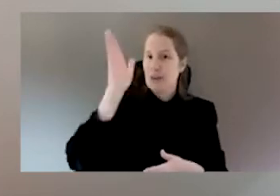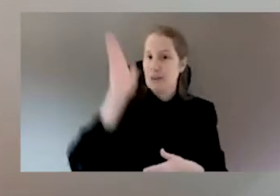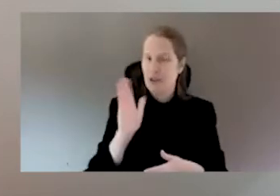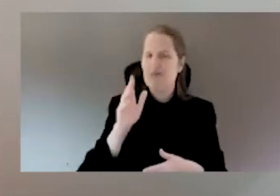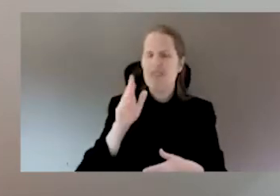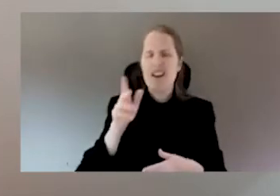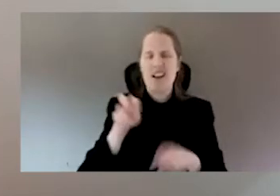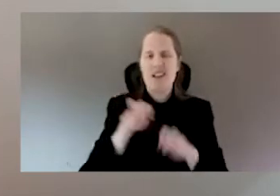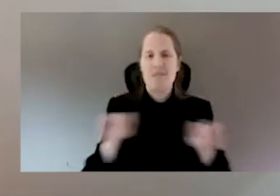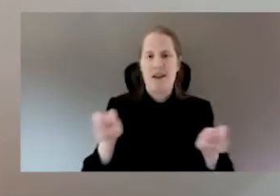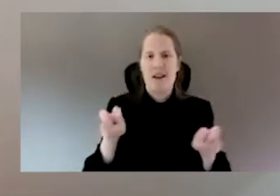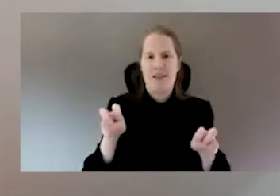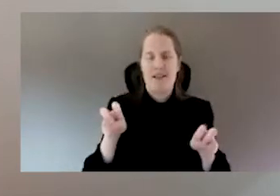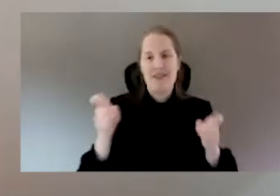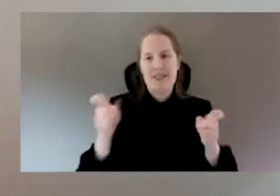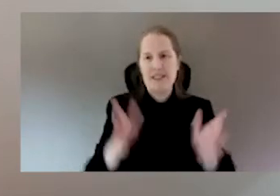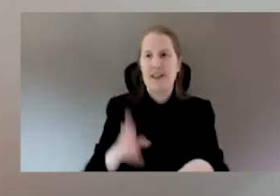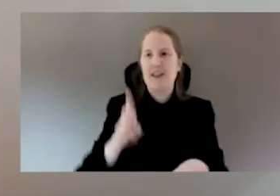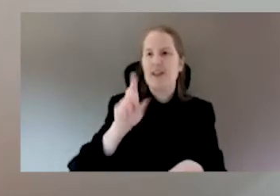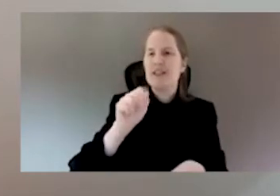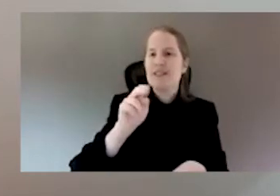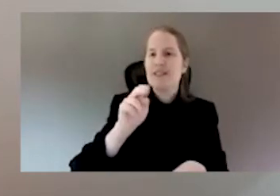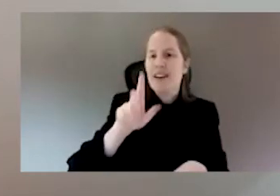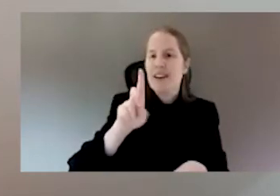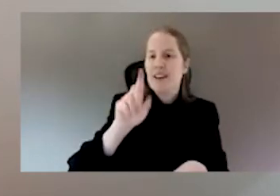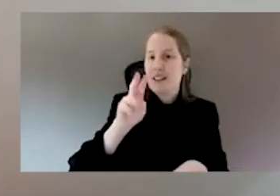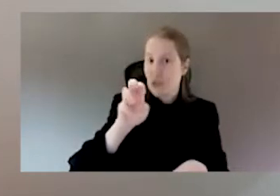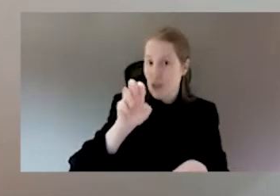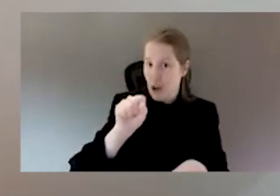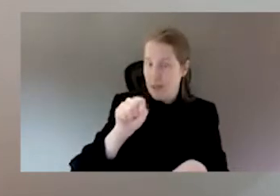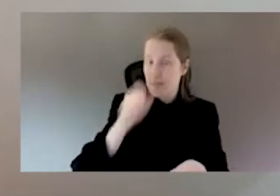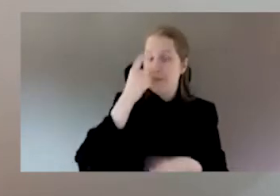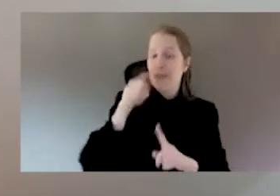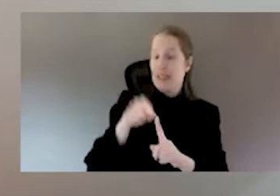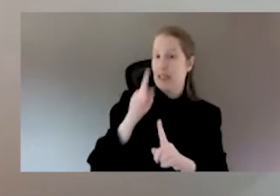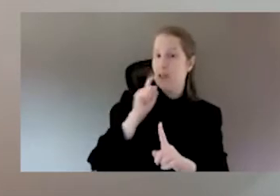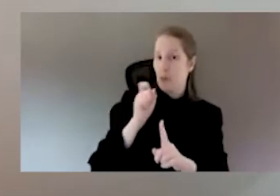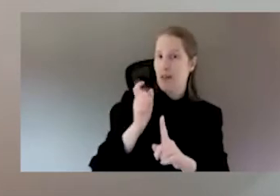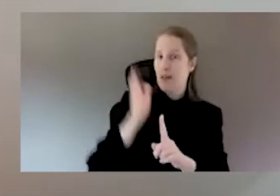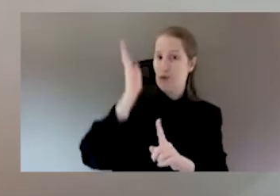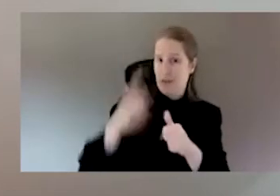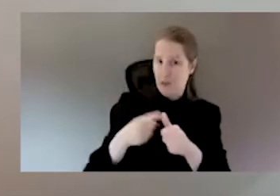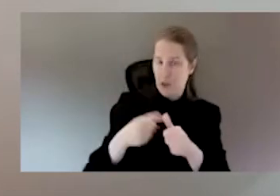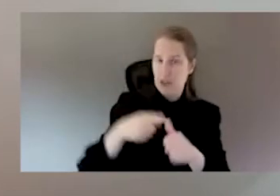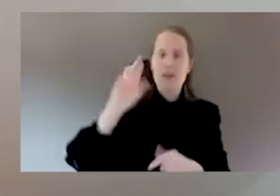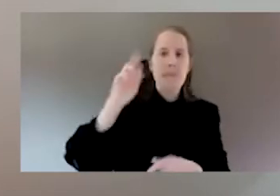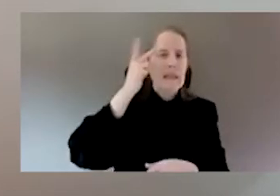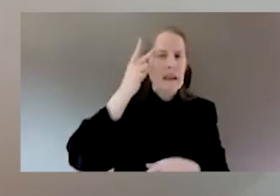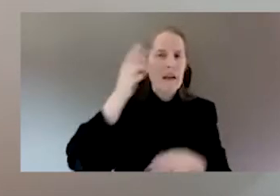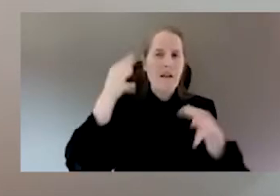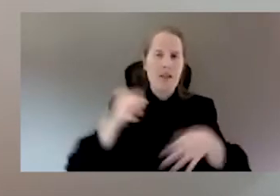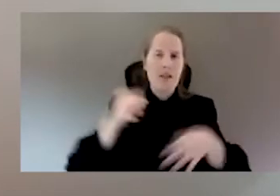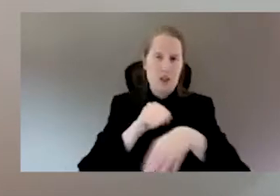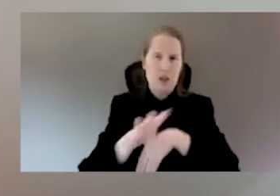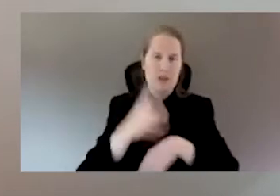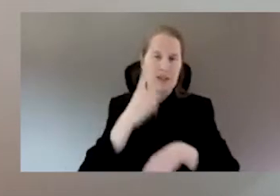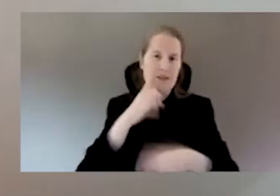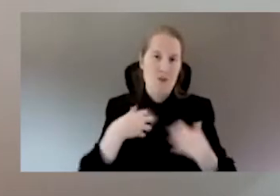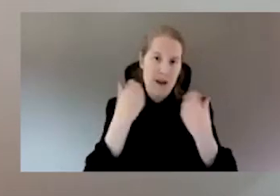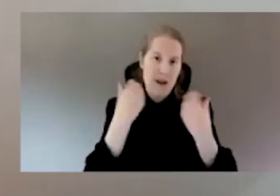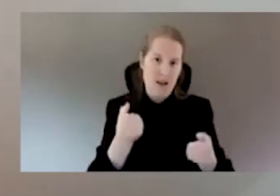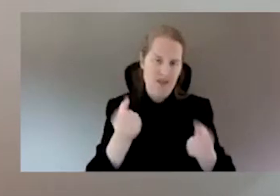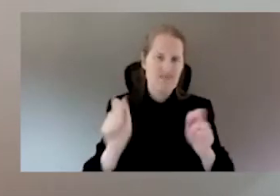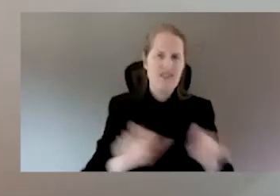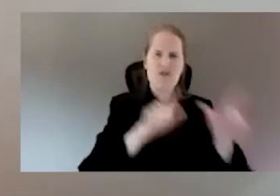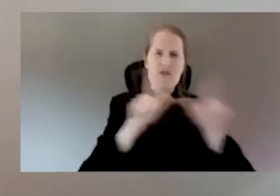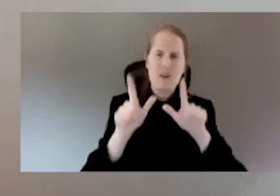Daniel Dawes. Daniel will first present on the political determinants of health and a framework for health equity, and then we